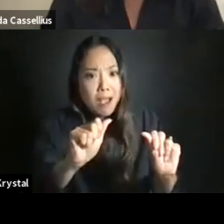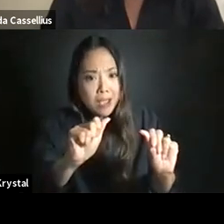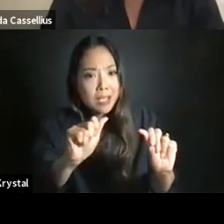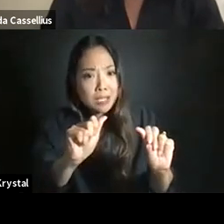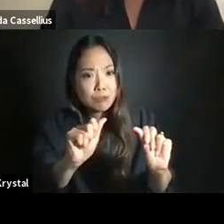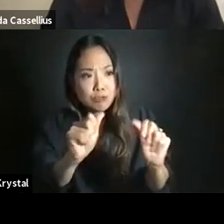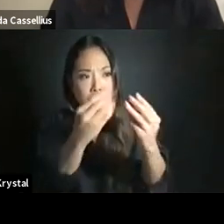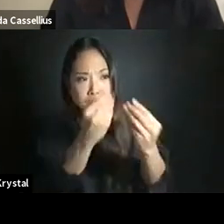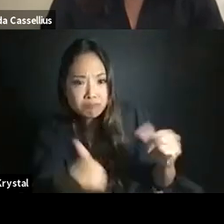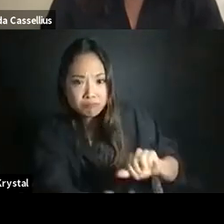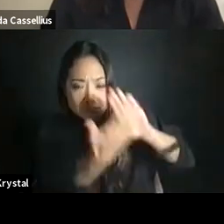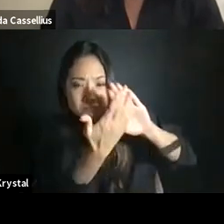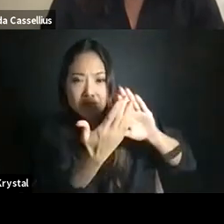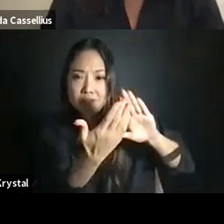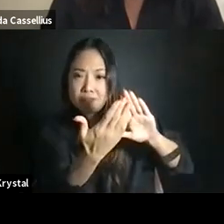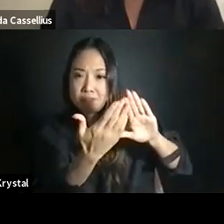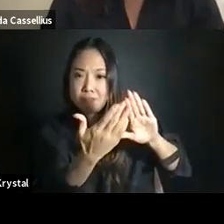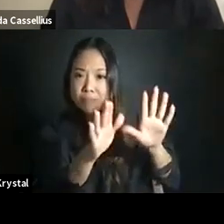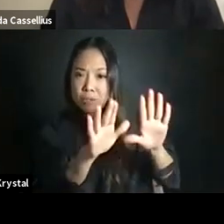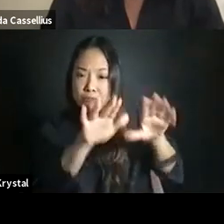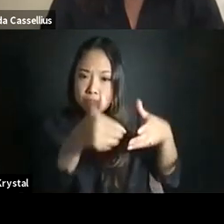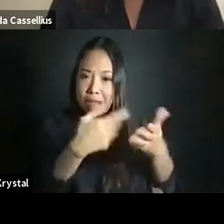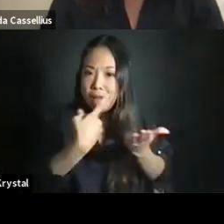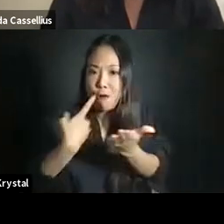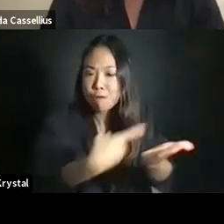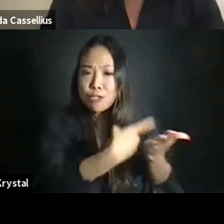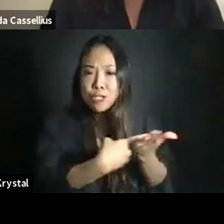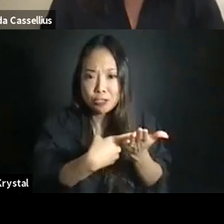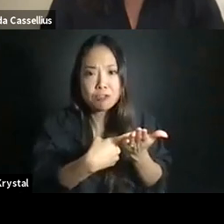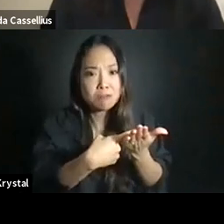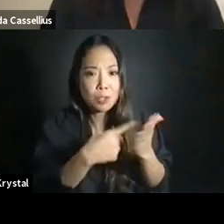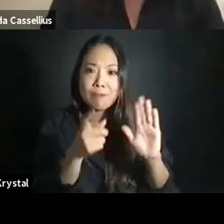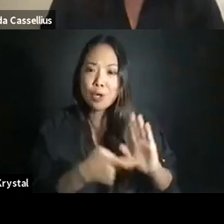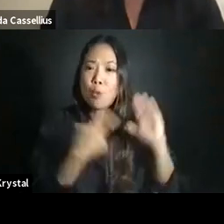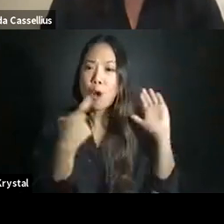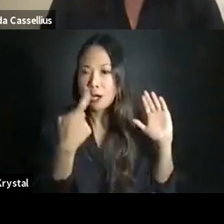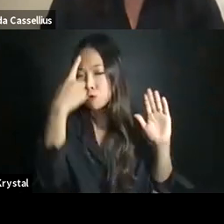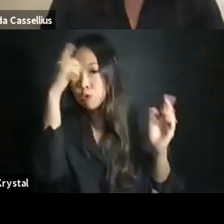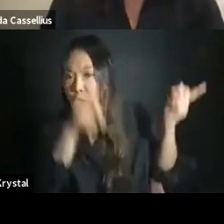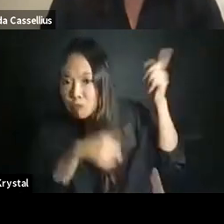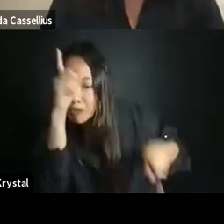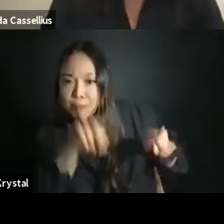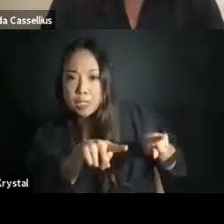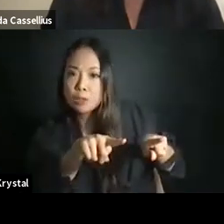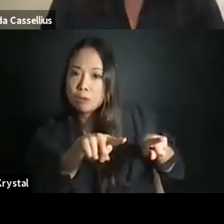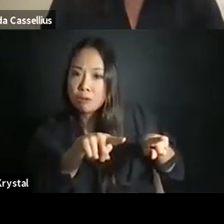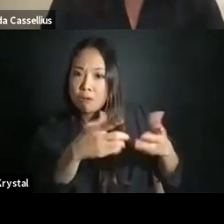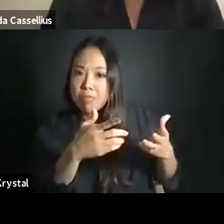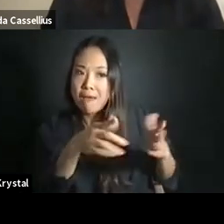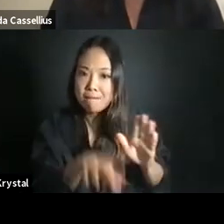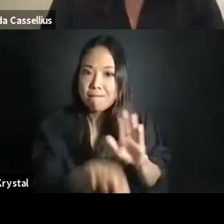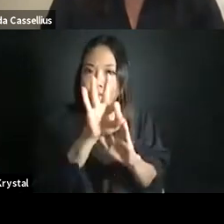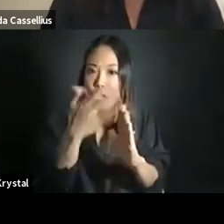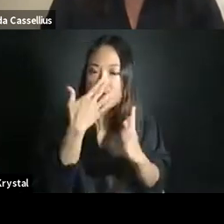have the conversations that are required to be able to reach an agreement that is conducive to a solution to the